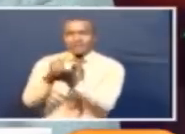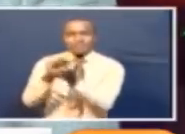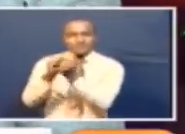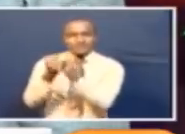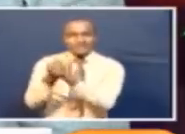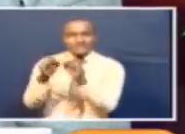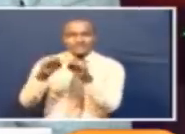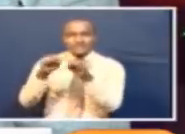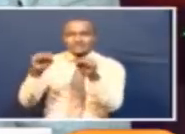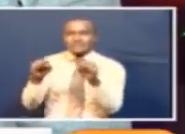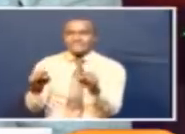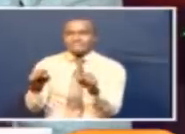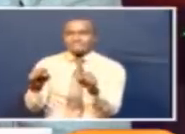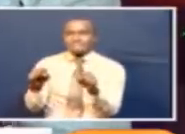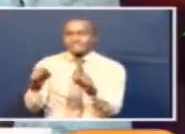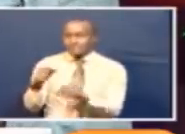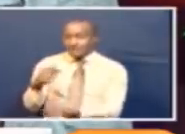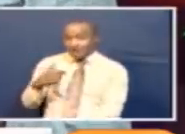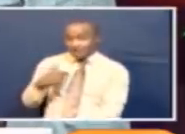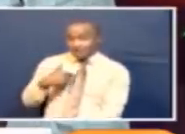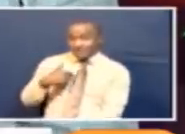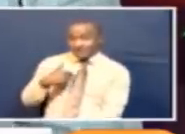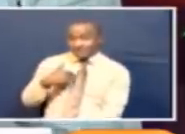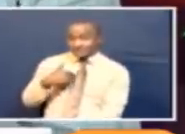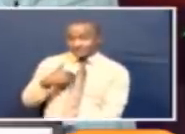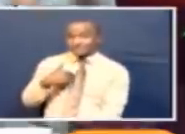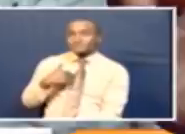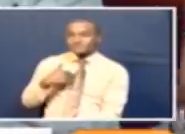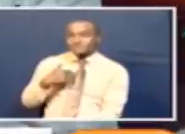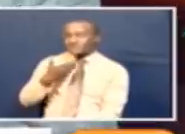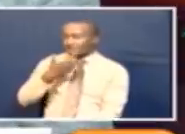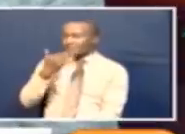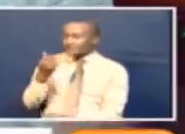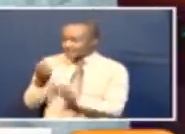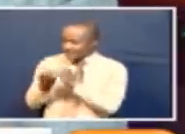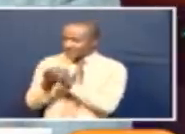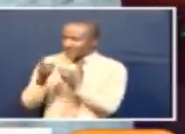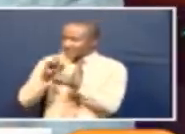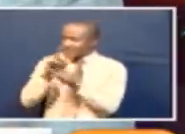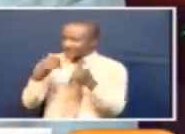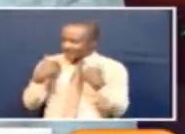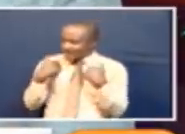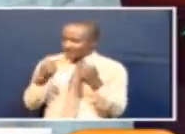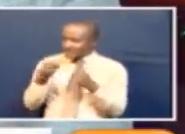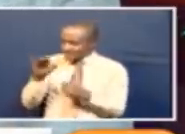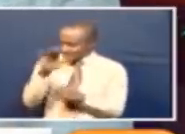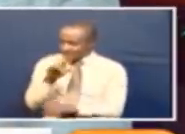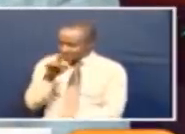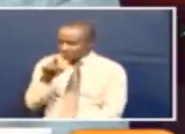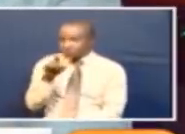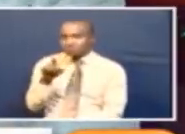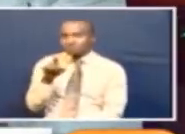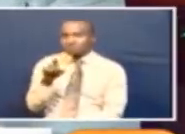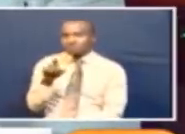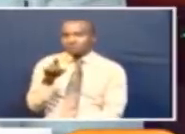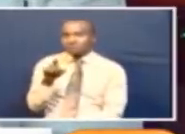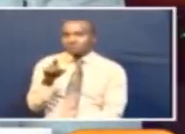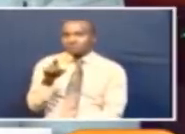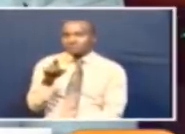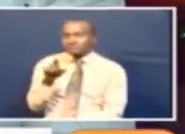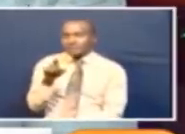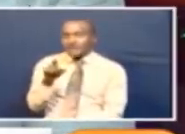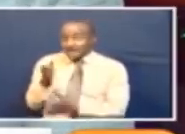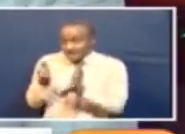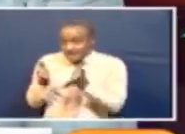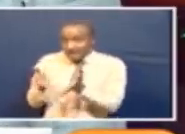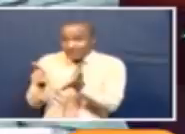I think for me, it's perhaps better to talk about the healthcare system than even these Cuban doctors. Mm-hmm. And right